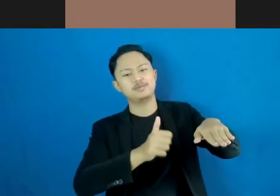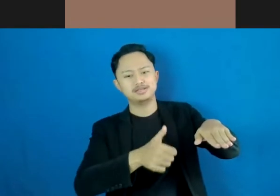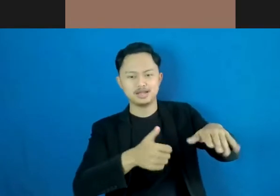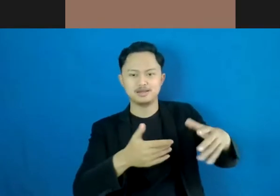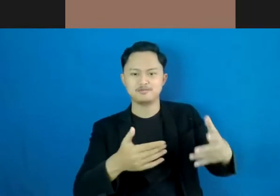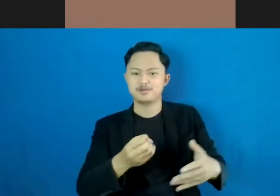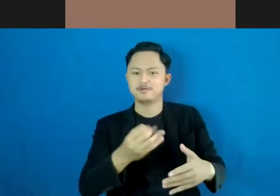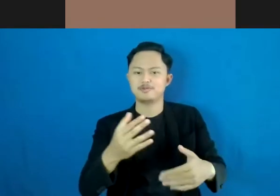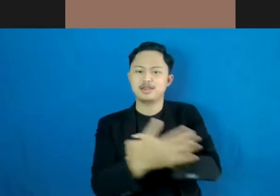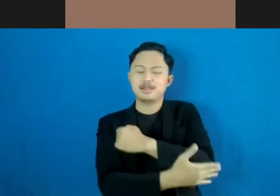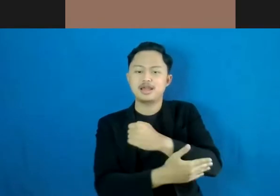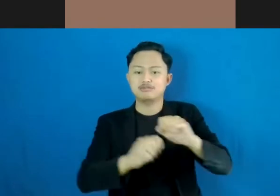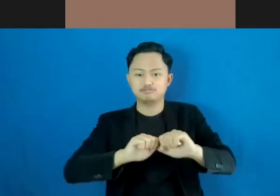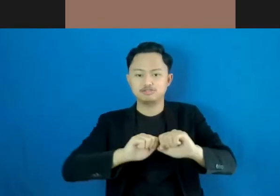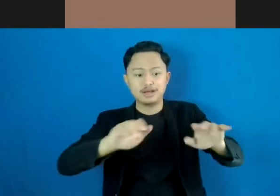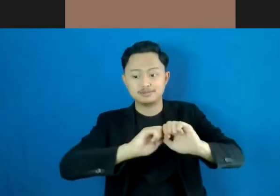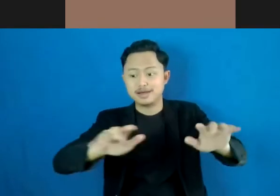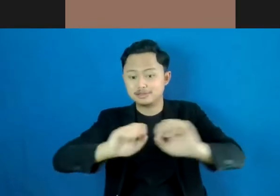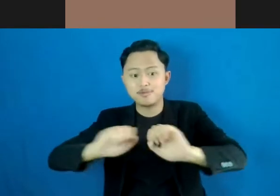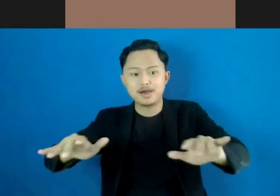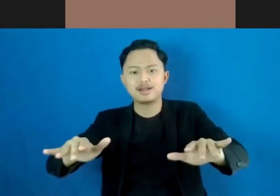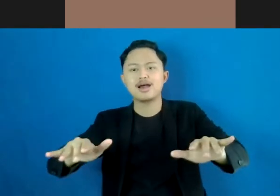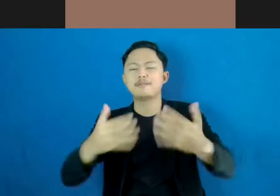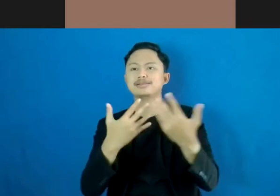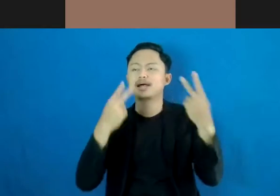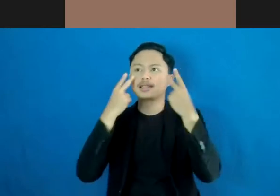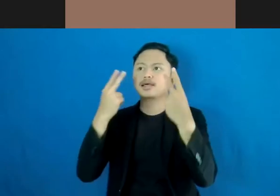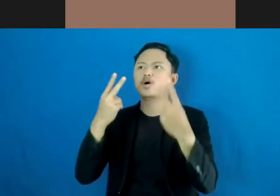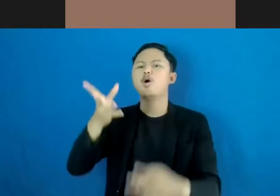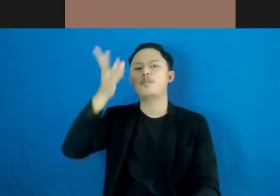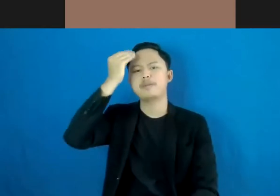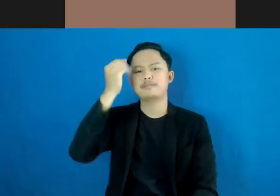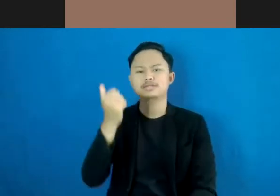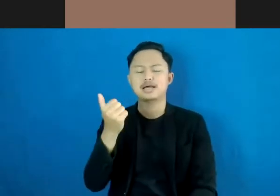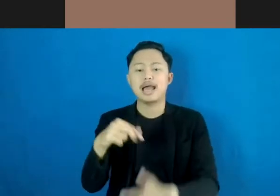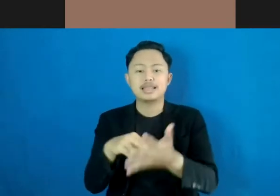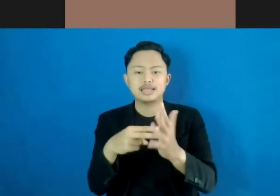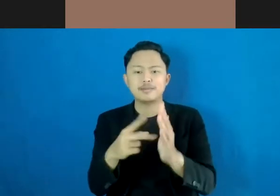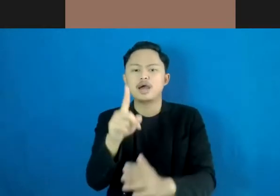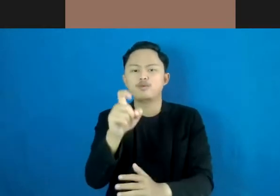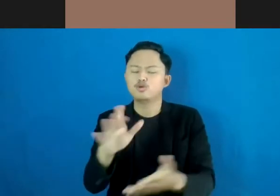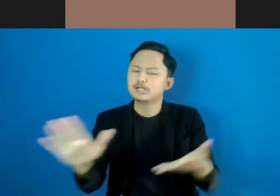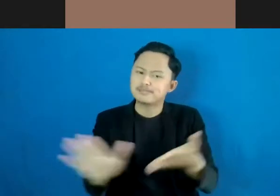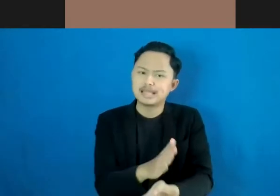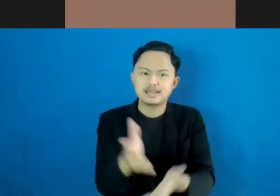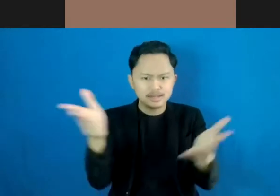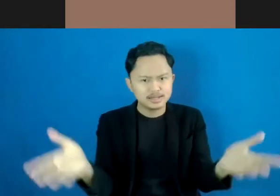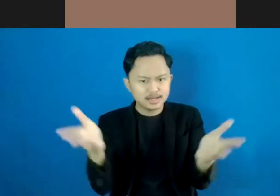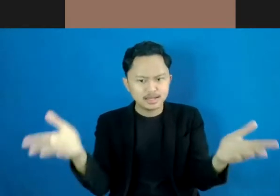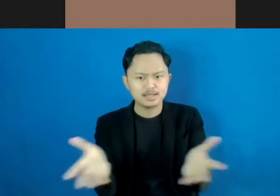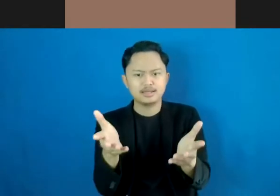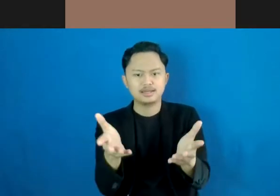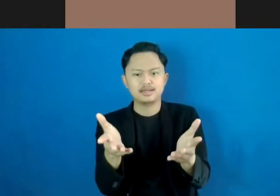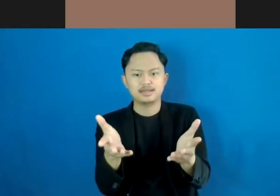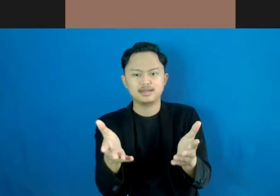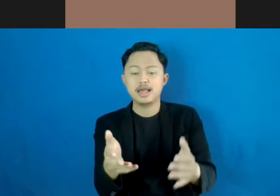consumer starts getting into EV industry. So I request you to encourage this momentum, at least to take some funds from the